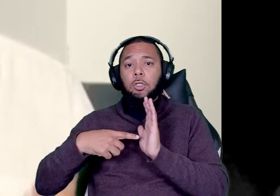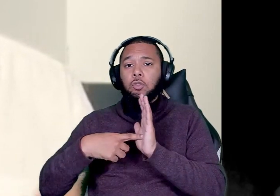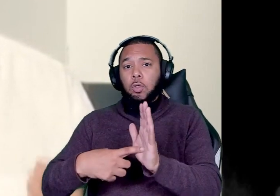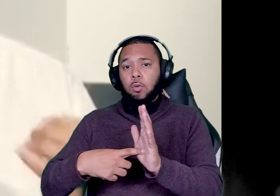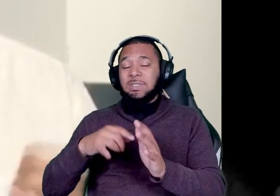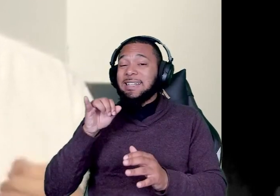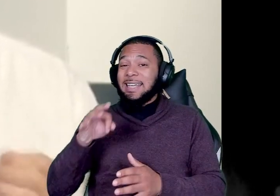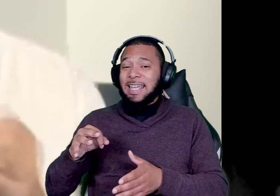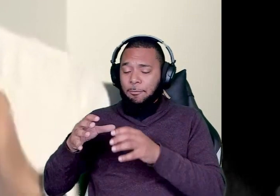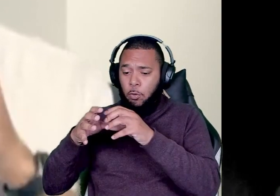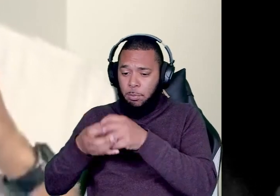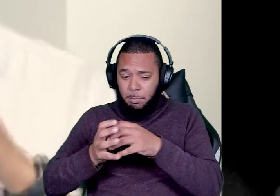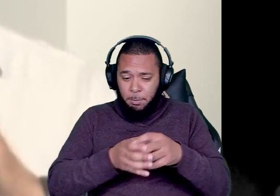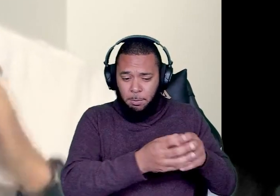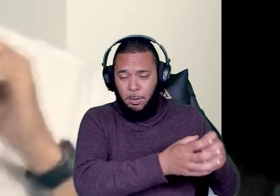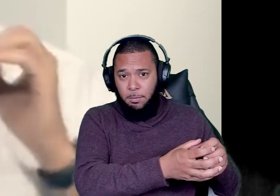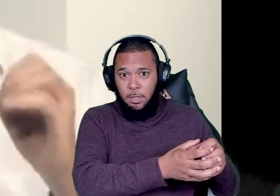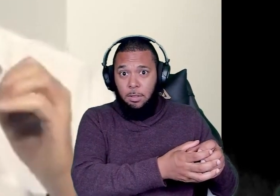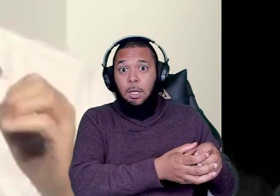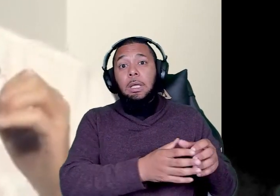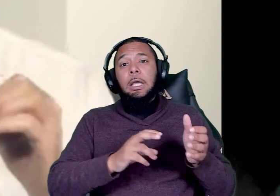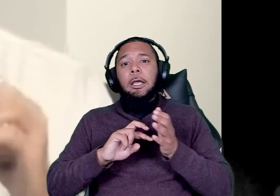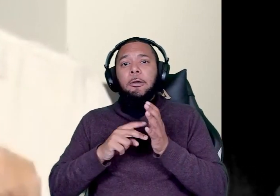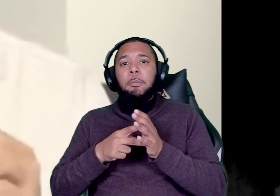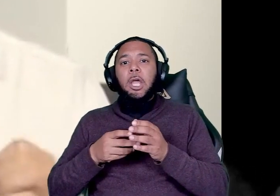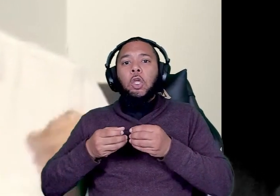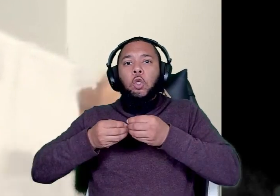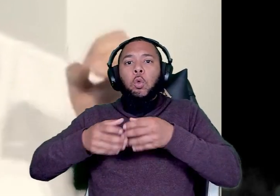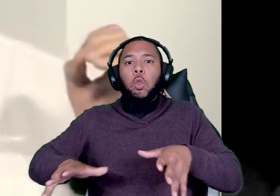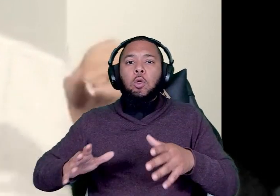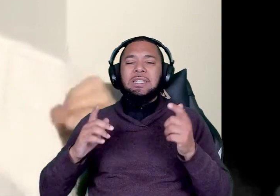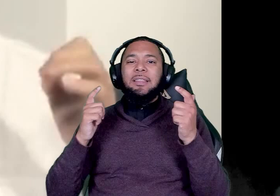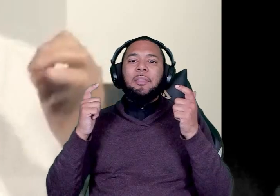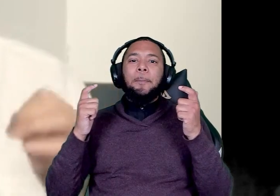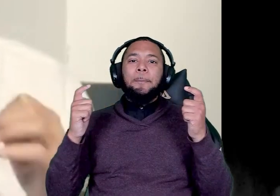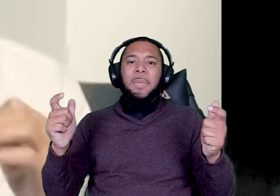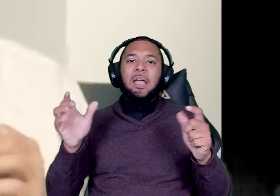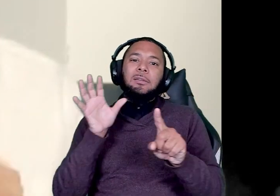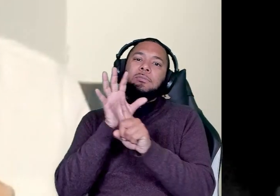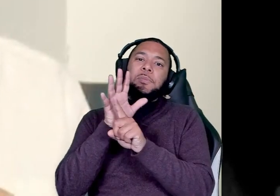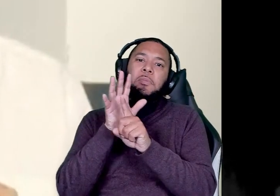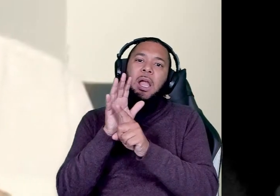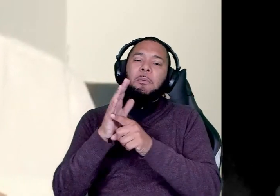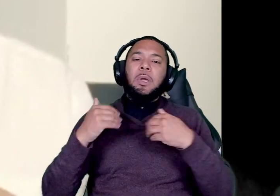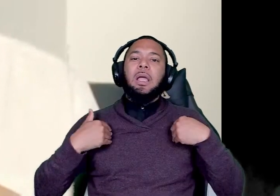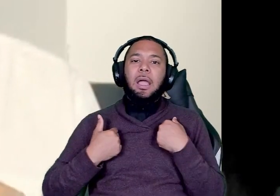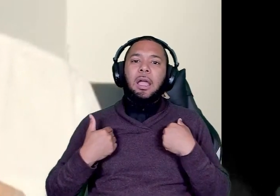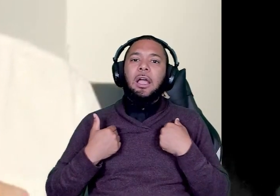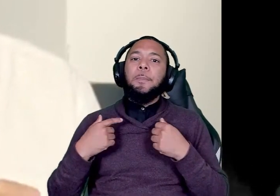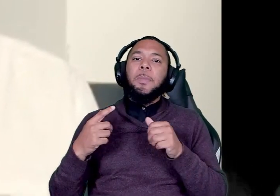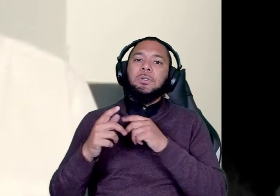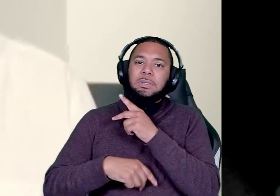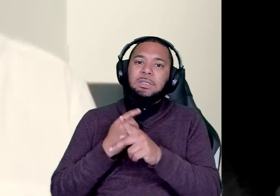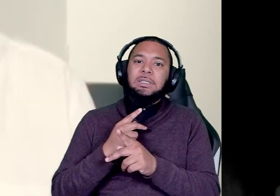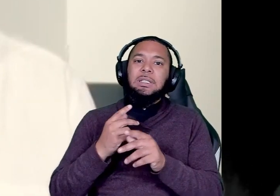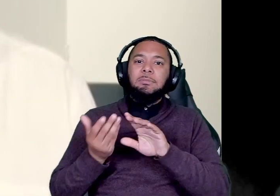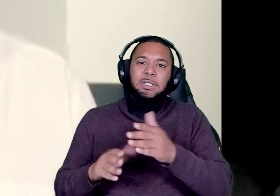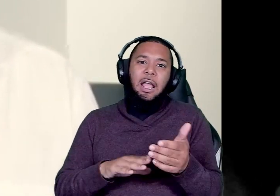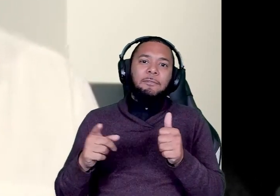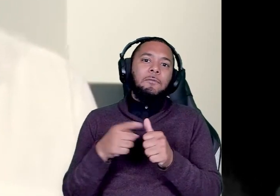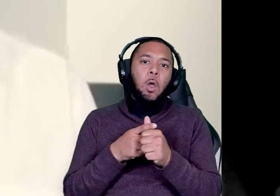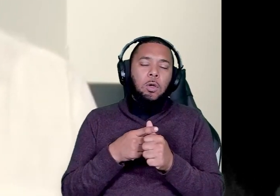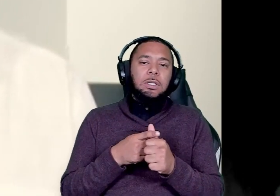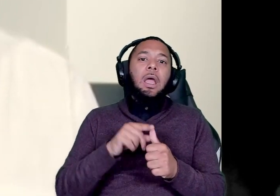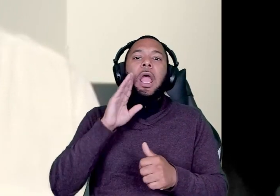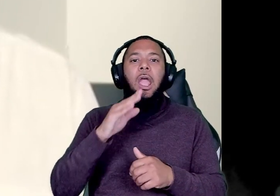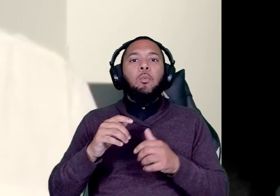you have a tendency to lose the biggest species first, and species continue to decline as you do more and more of that chopping.